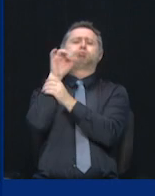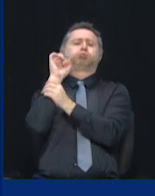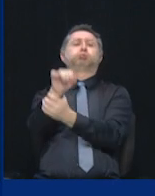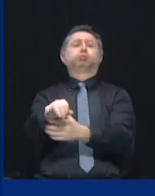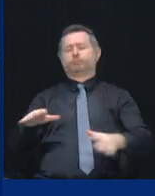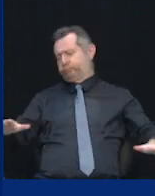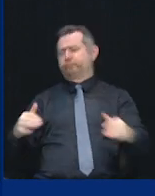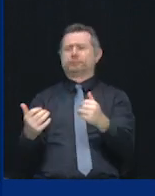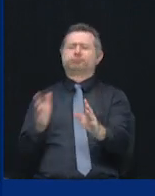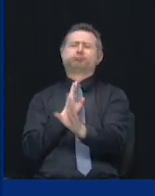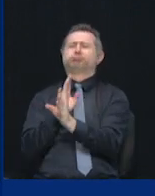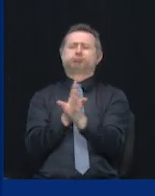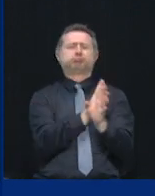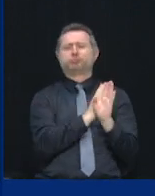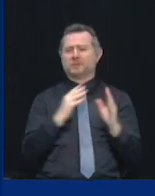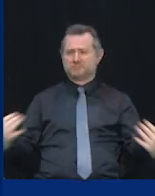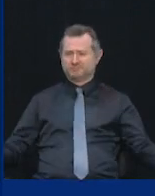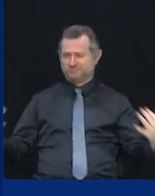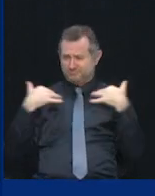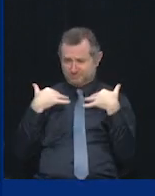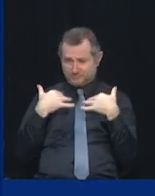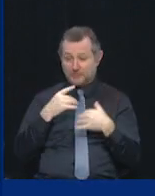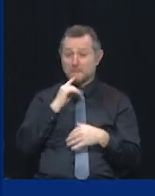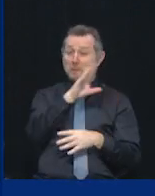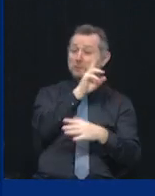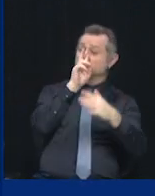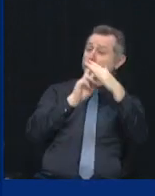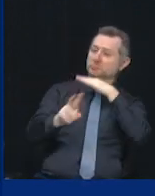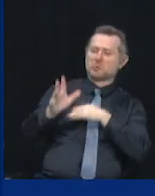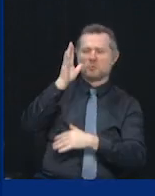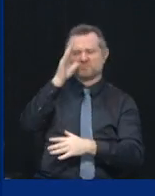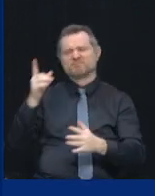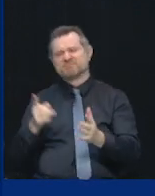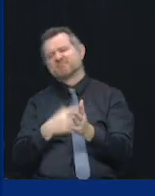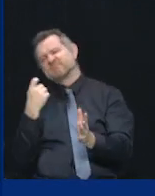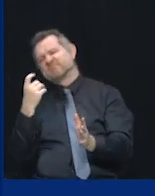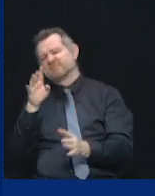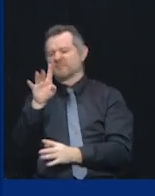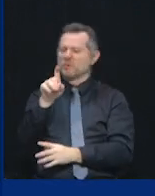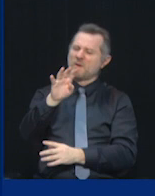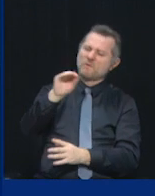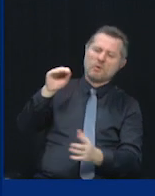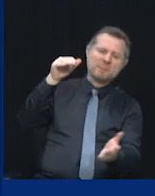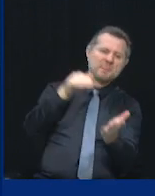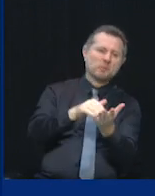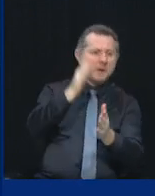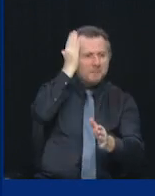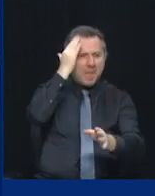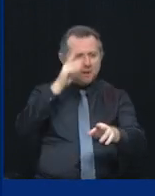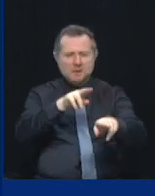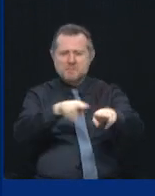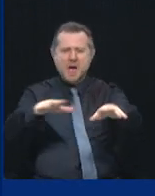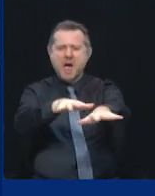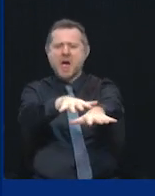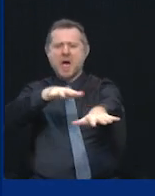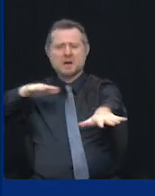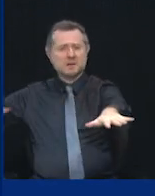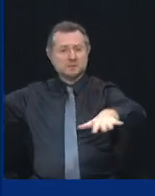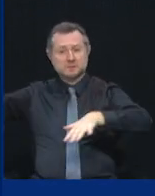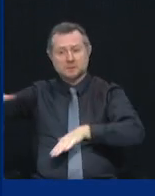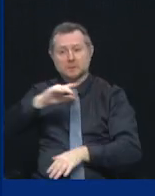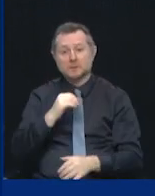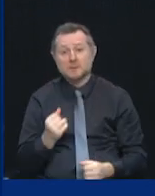projecting a need for 140,000 hospital beds. We only had 50,000 hospital beds in the entire